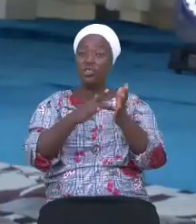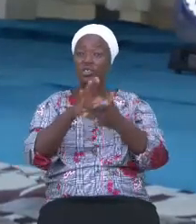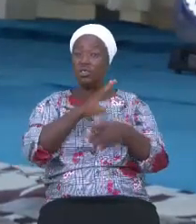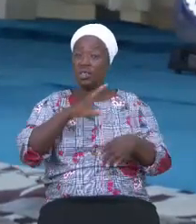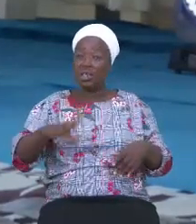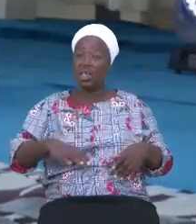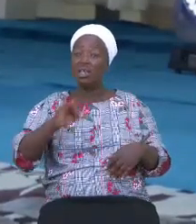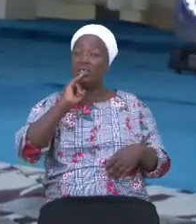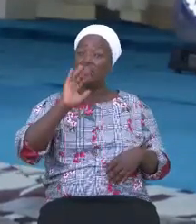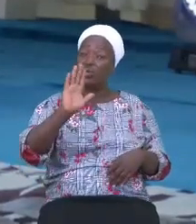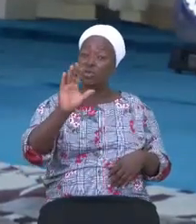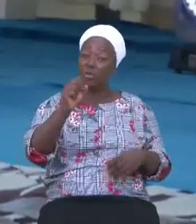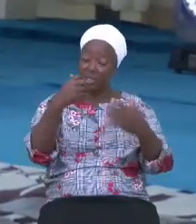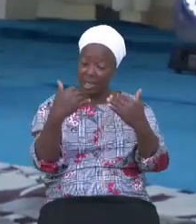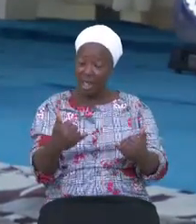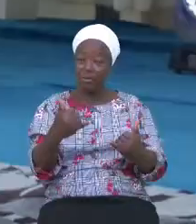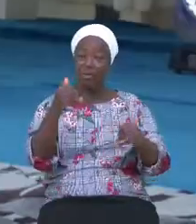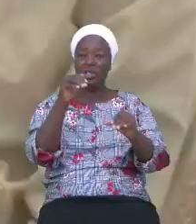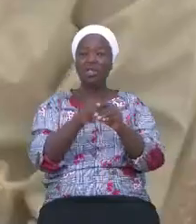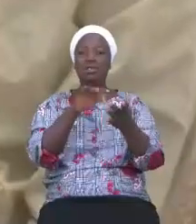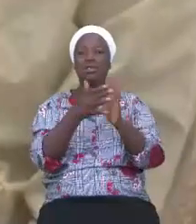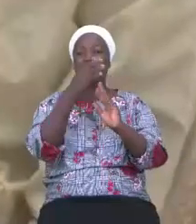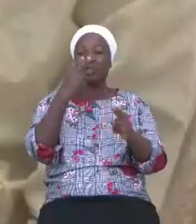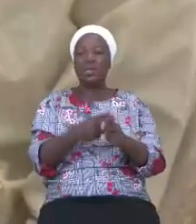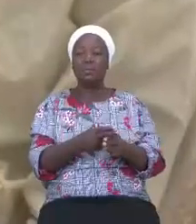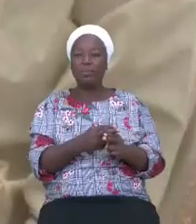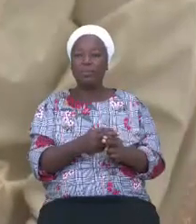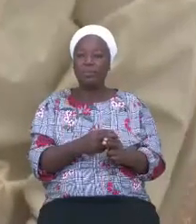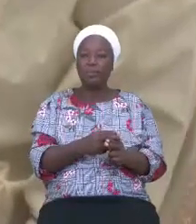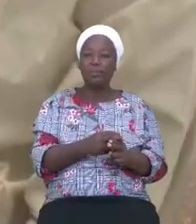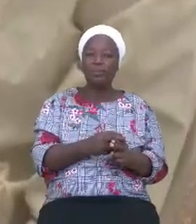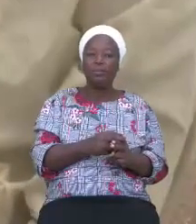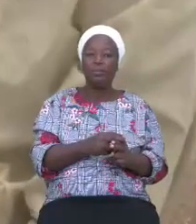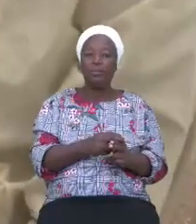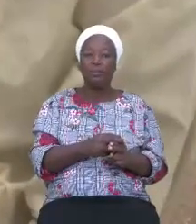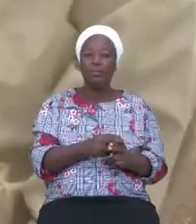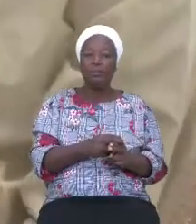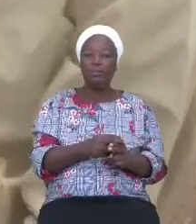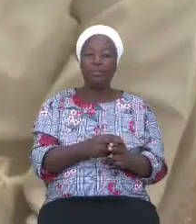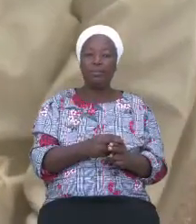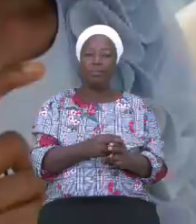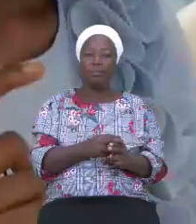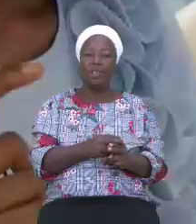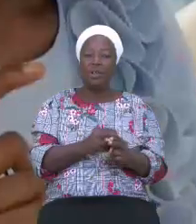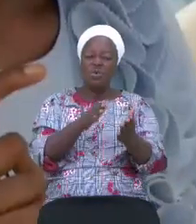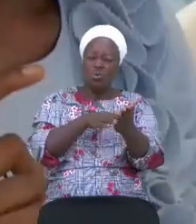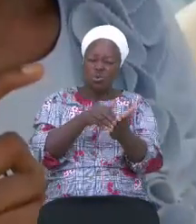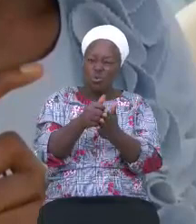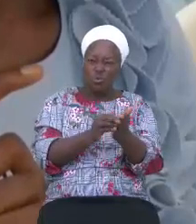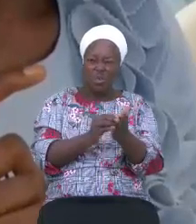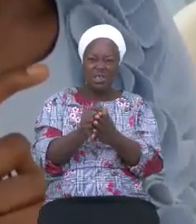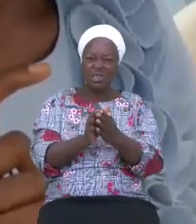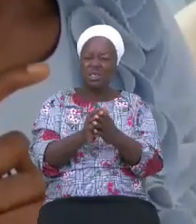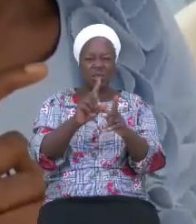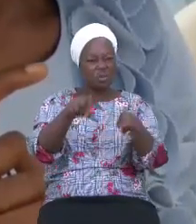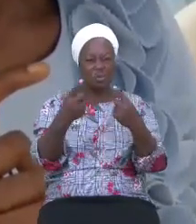Christ is yours right now in Jesus' name. Lameness will vanish away.